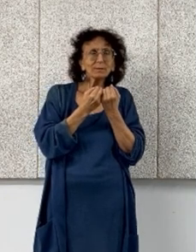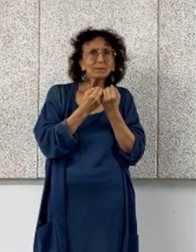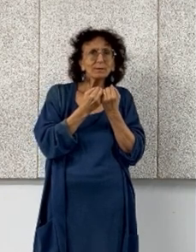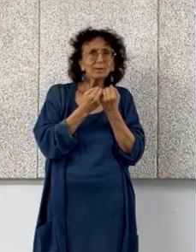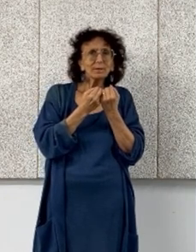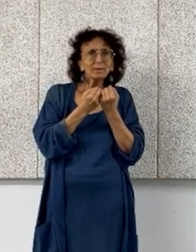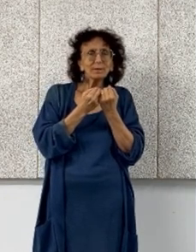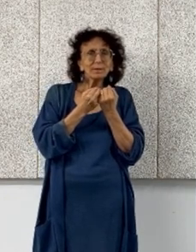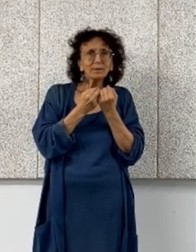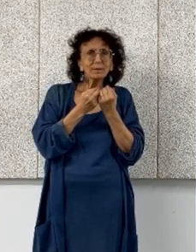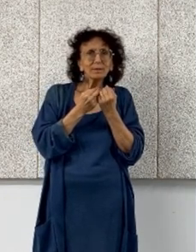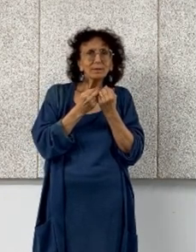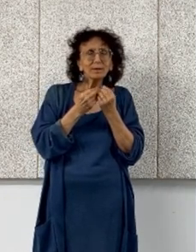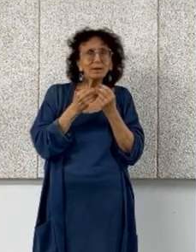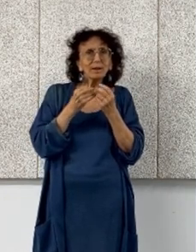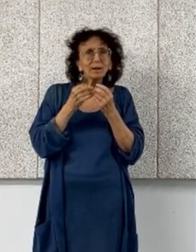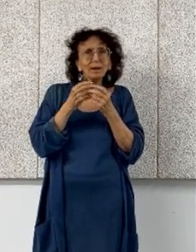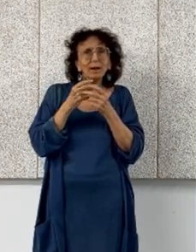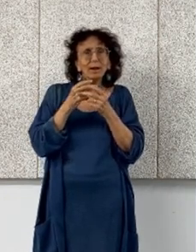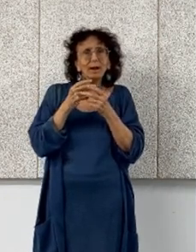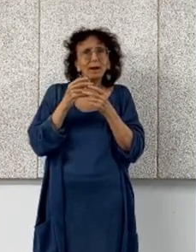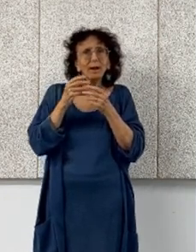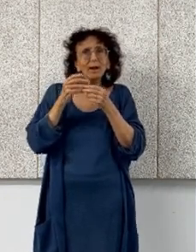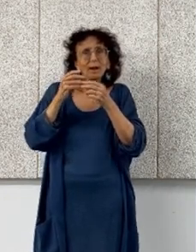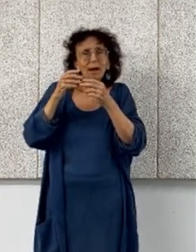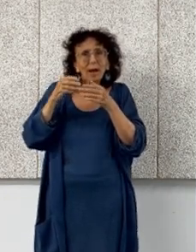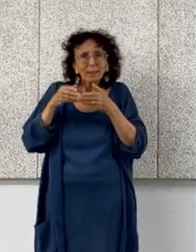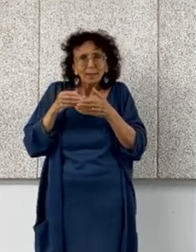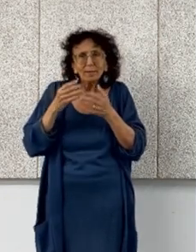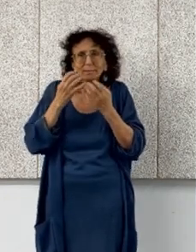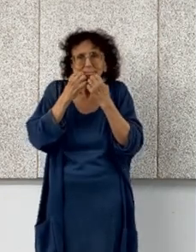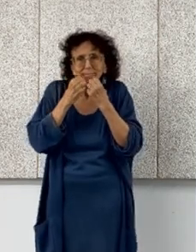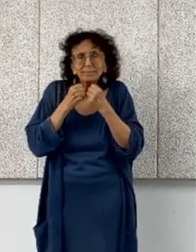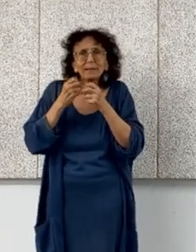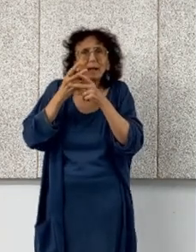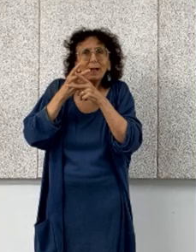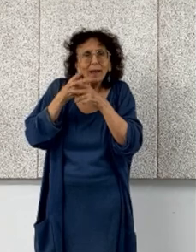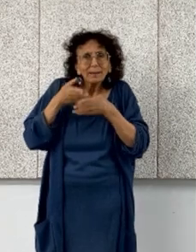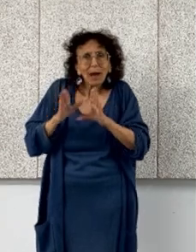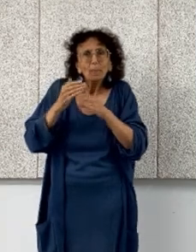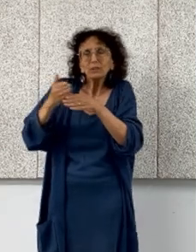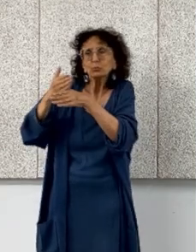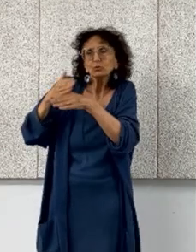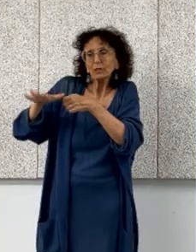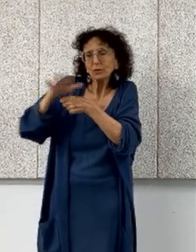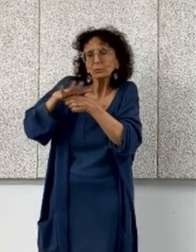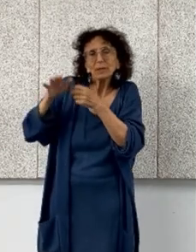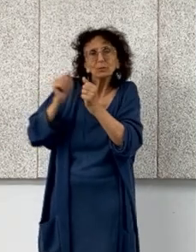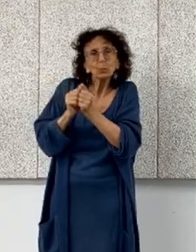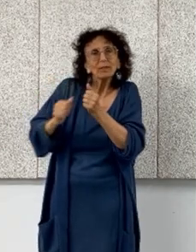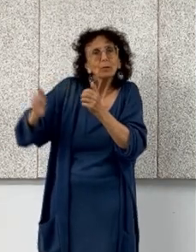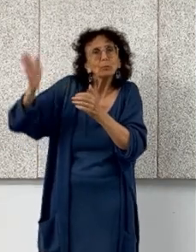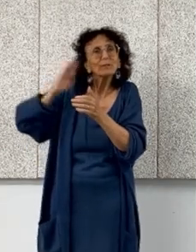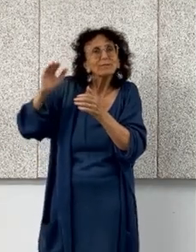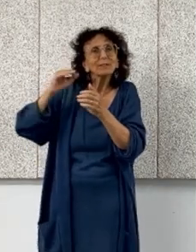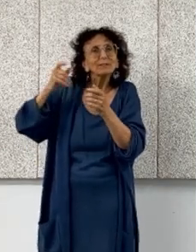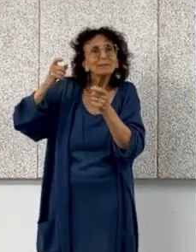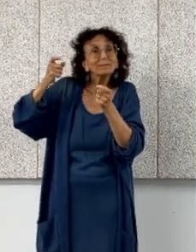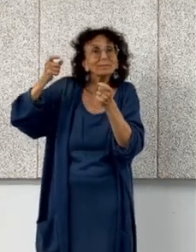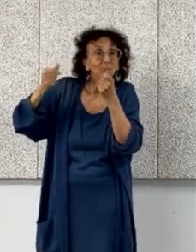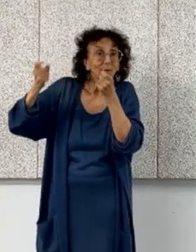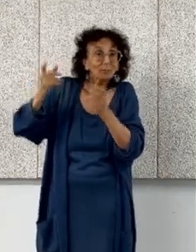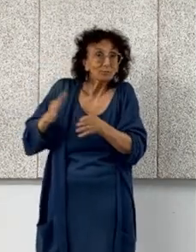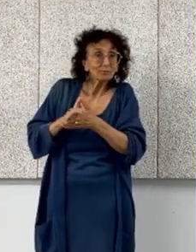the space I was able to share with my predecessor, mm-hmm. and the care that she put into introducing me to